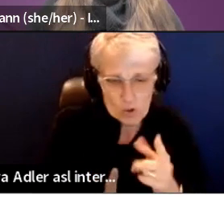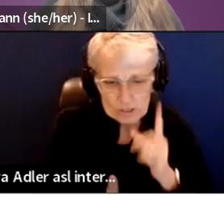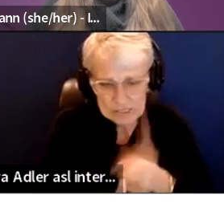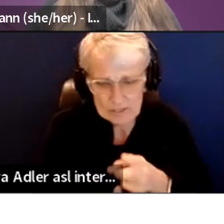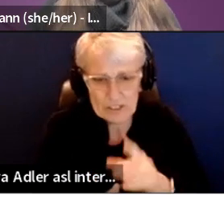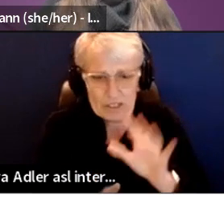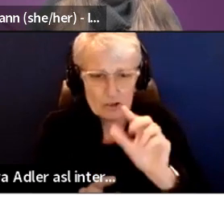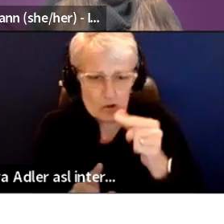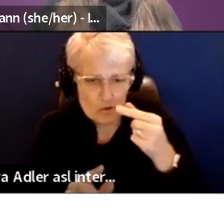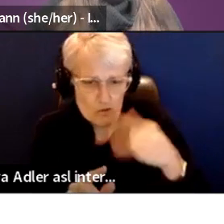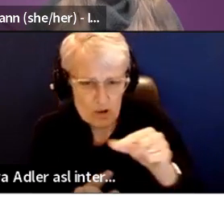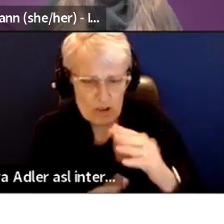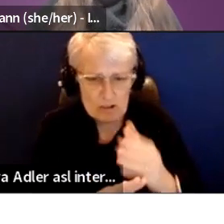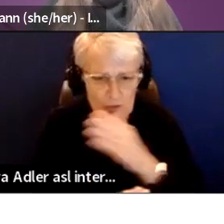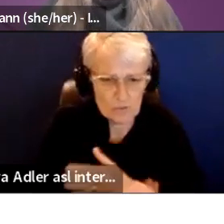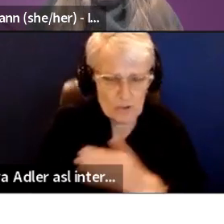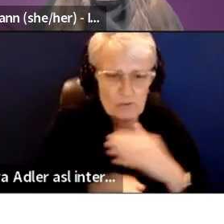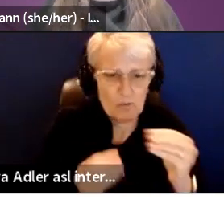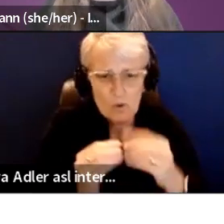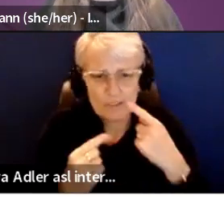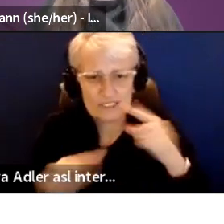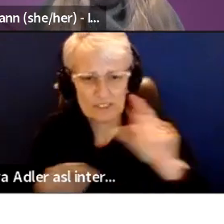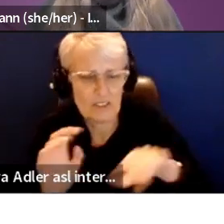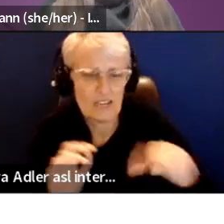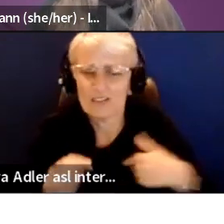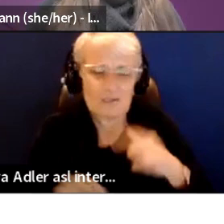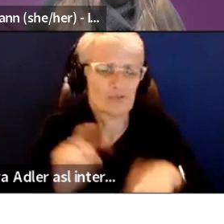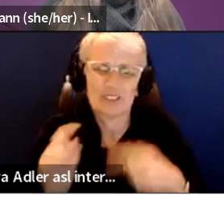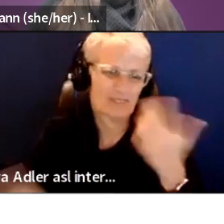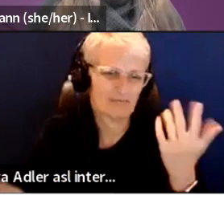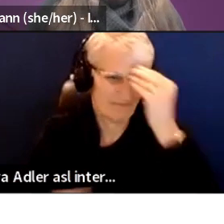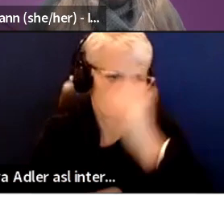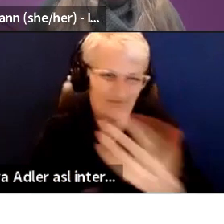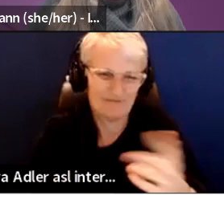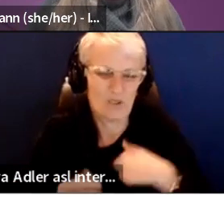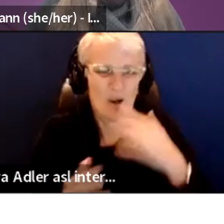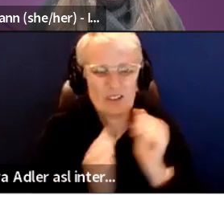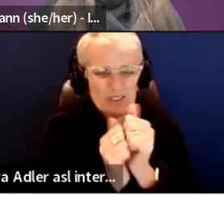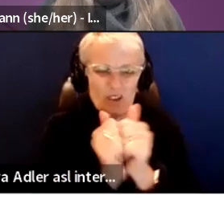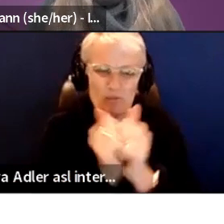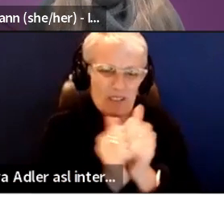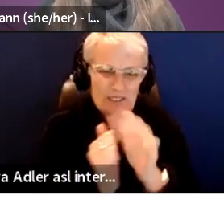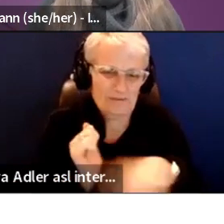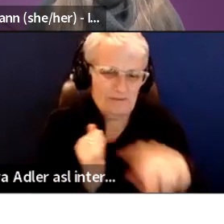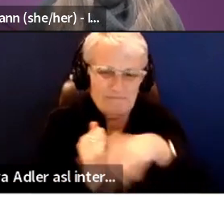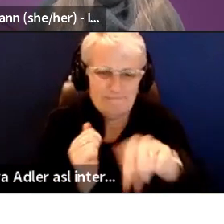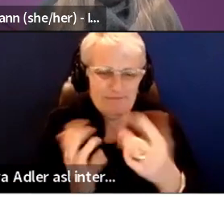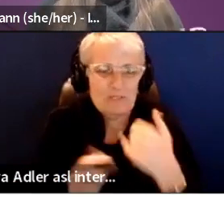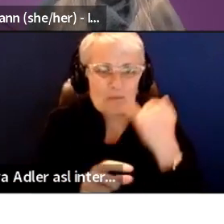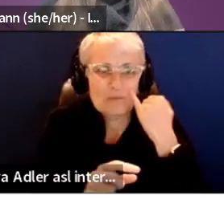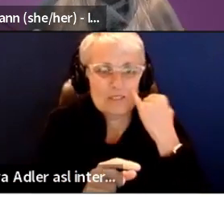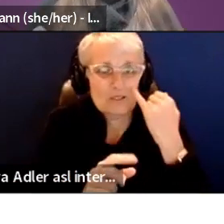recovery aspect will make your application more successful than others, as it is a competitive application process. But if you